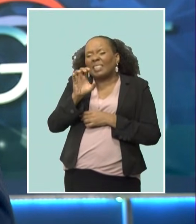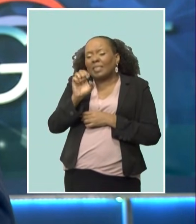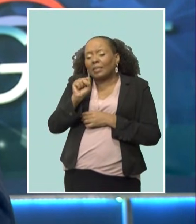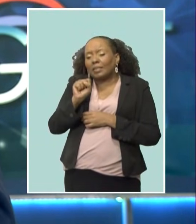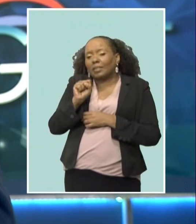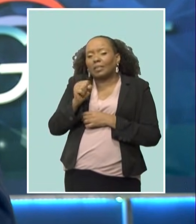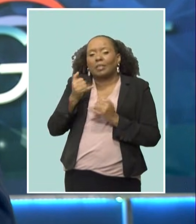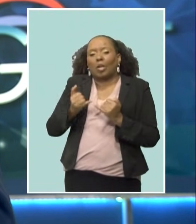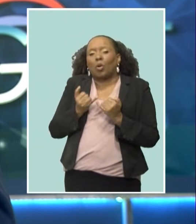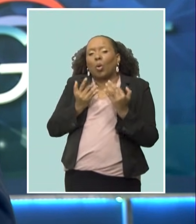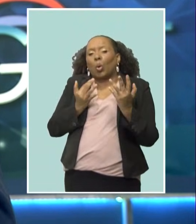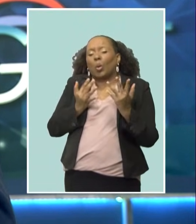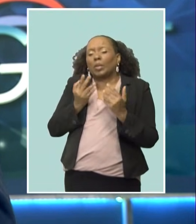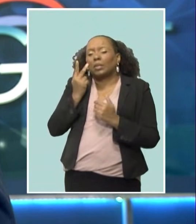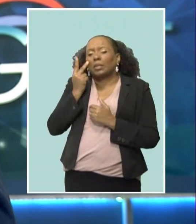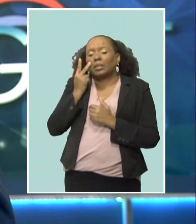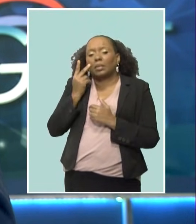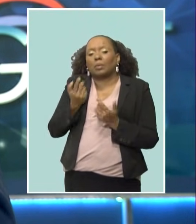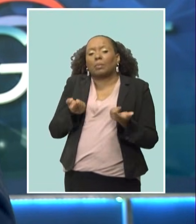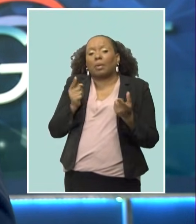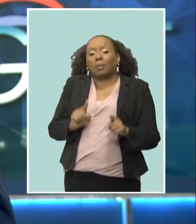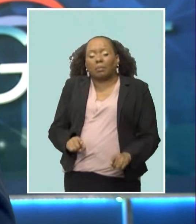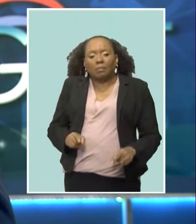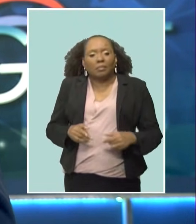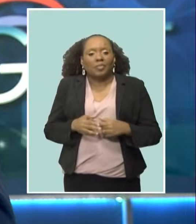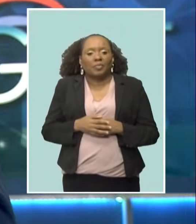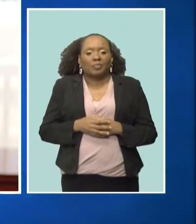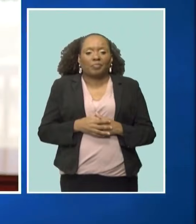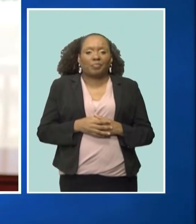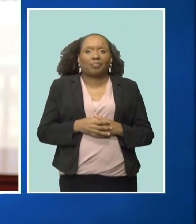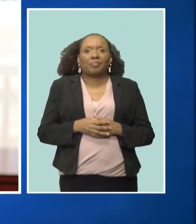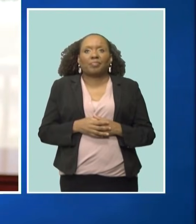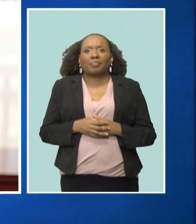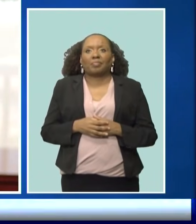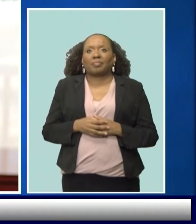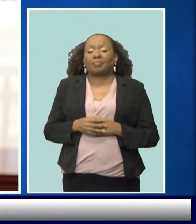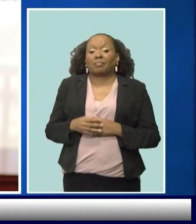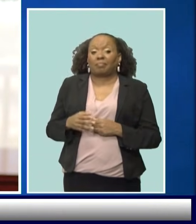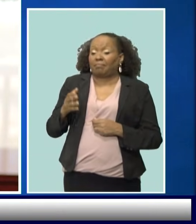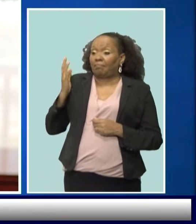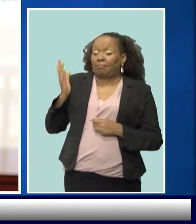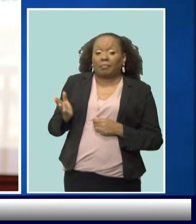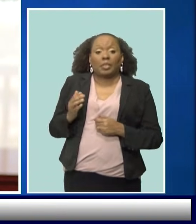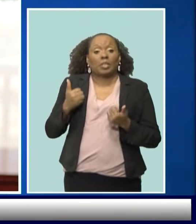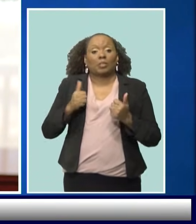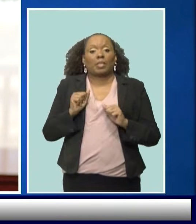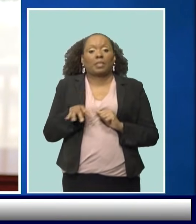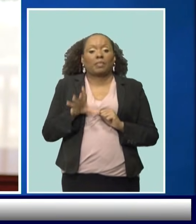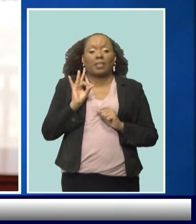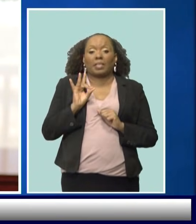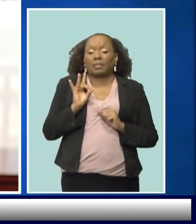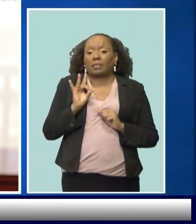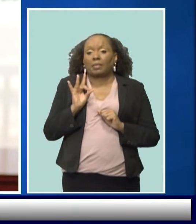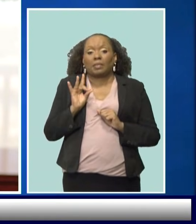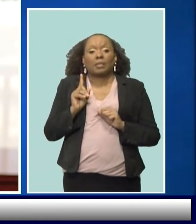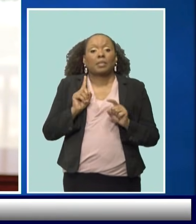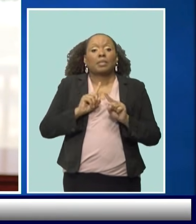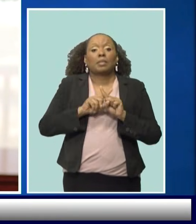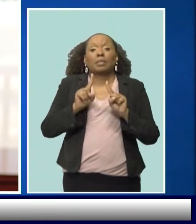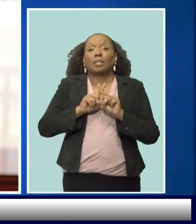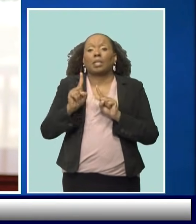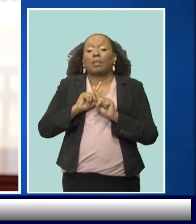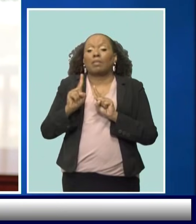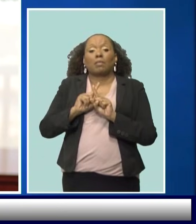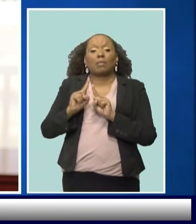wait-and-see game. Trevor Thorpe reports. Mr. Ali says seeking alternative sources and looking for substitute products